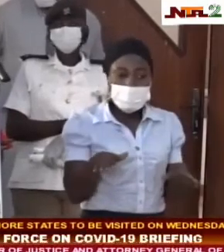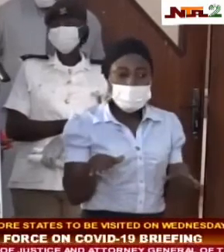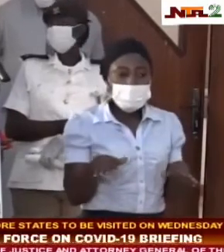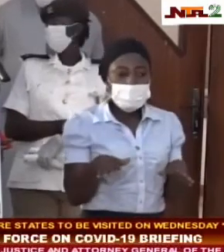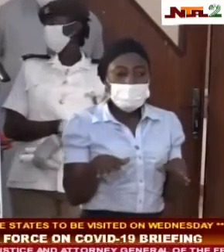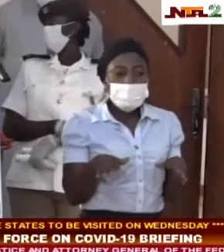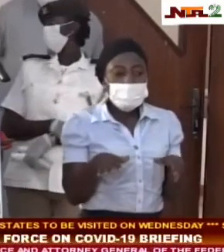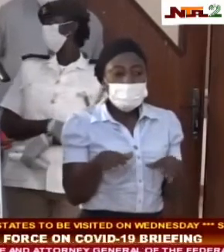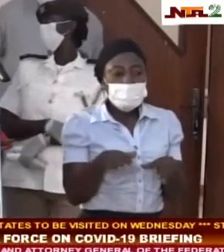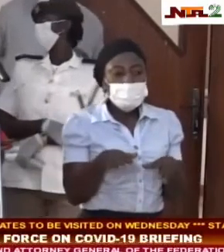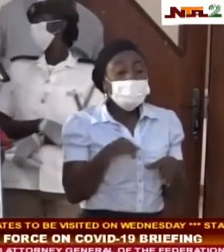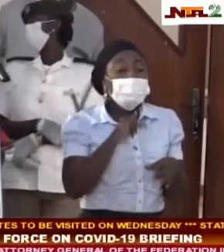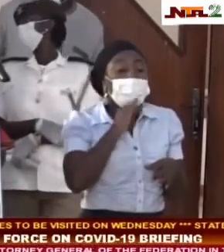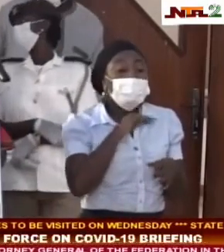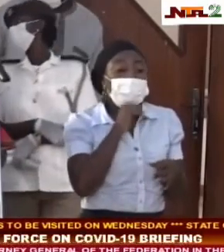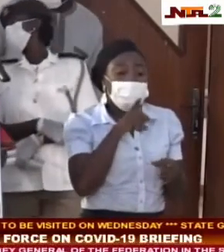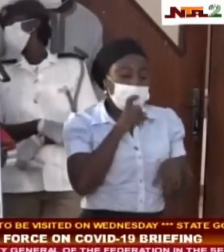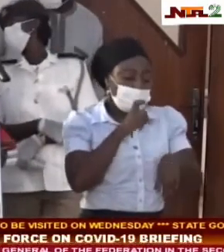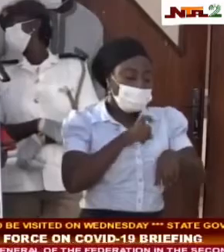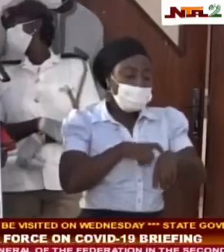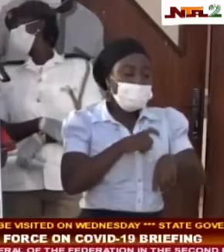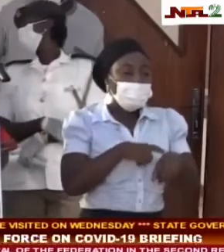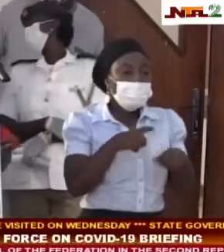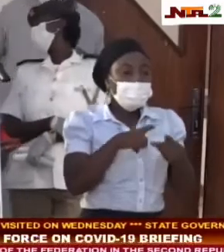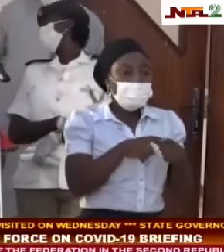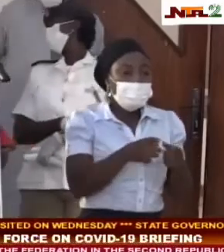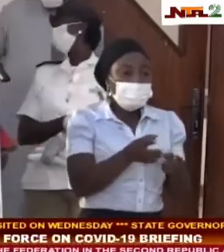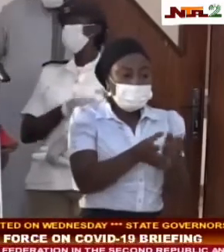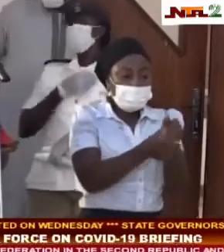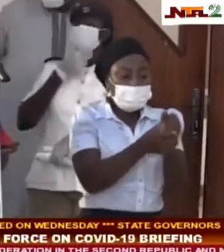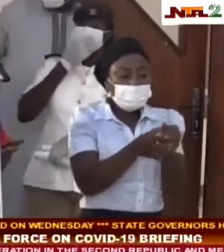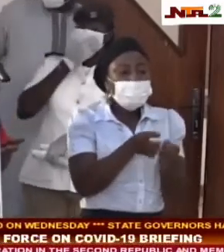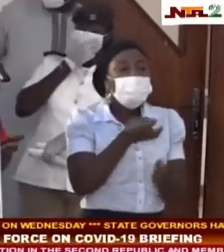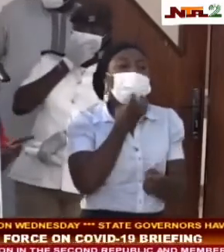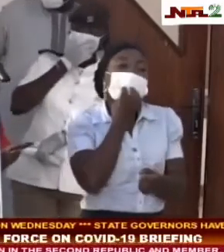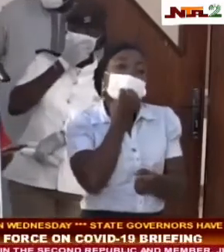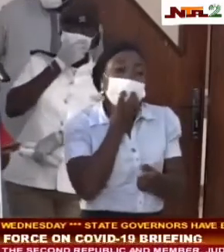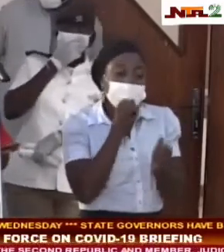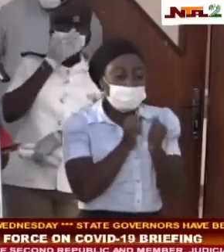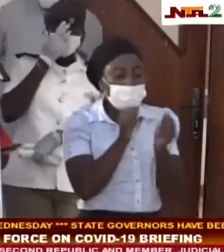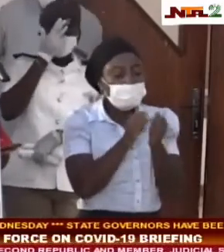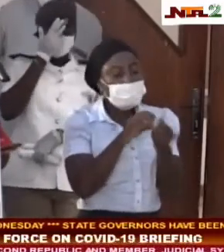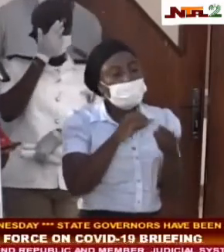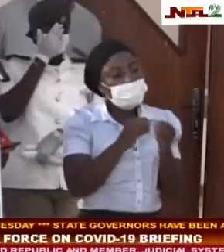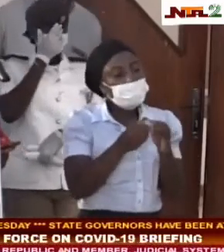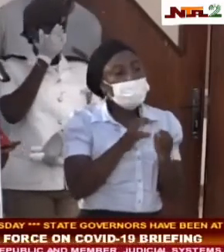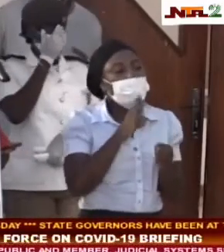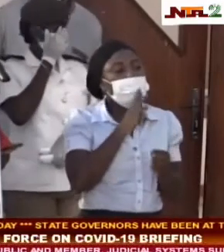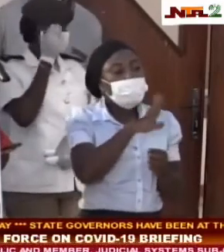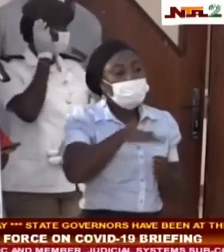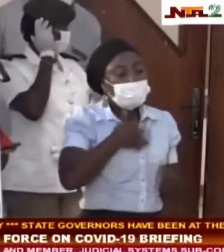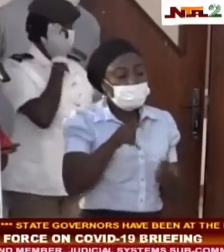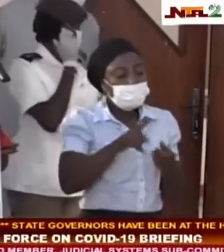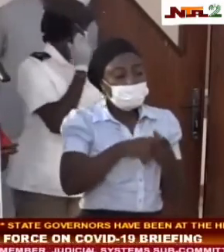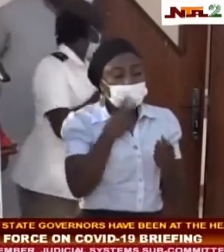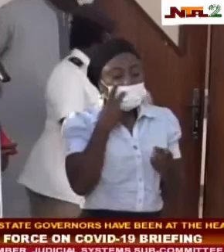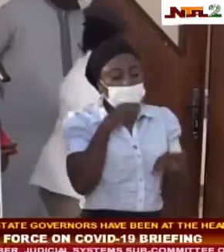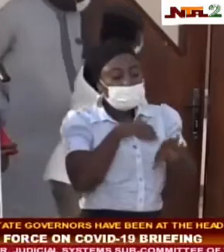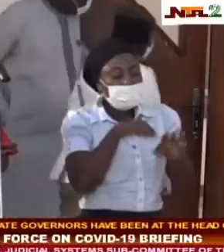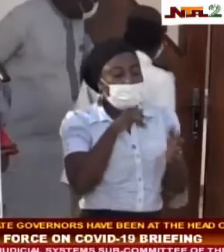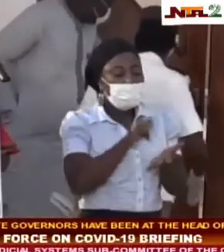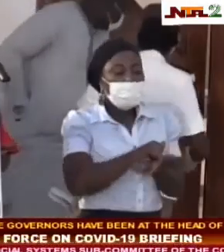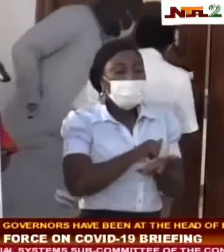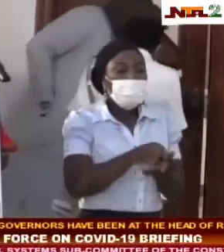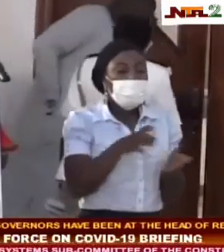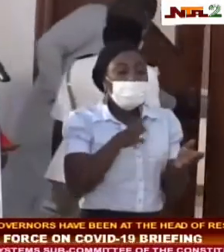the period we are in is not the time to be rigid with that number. Are you willing to look at that? And there has